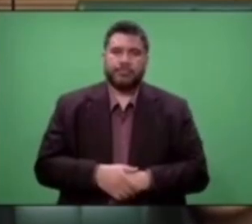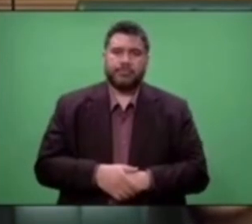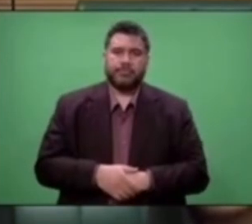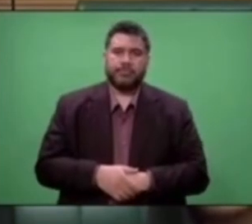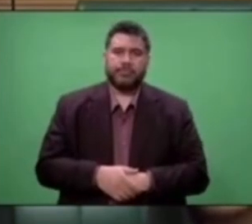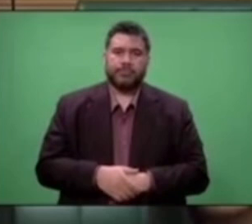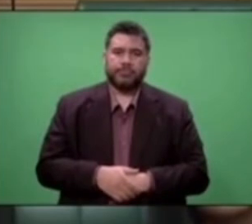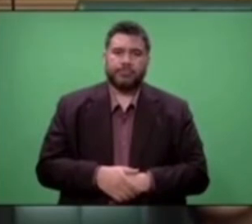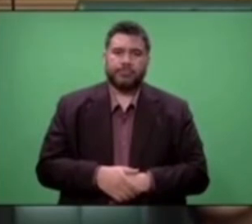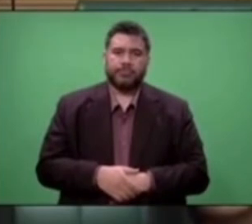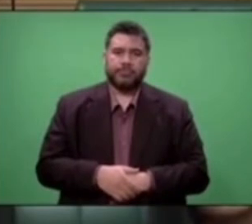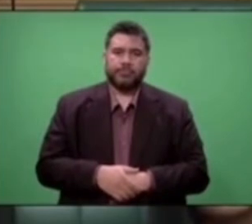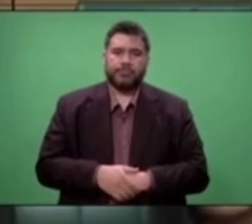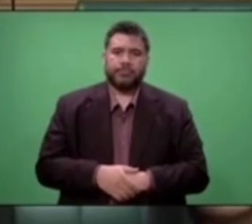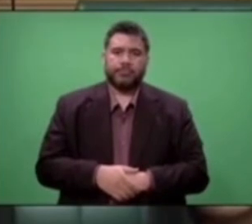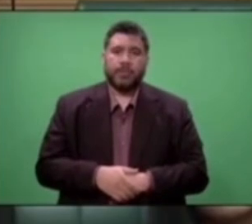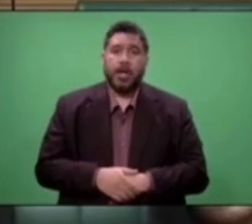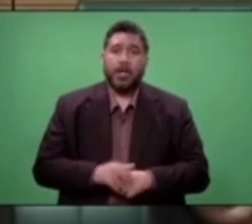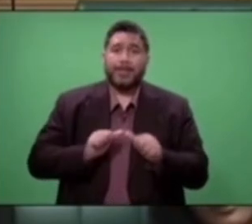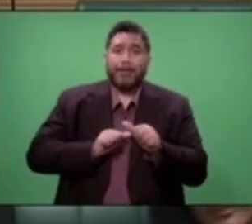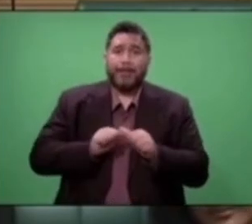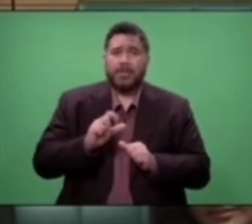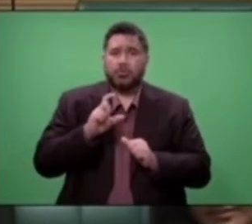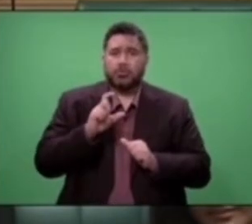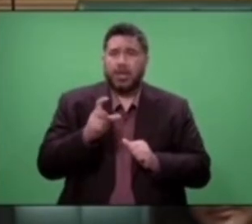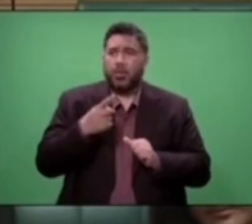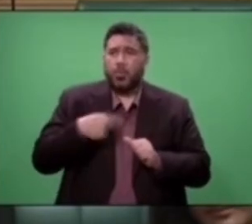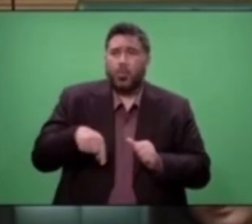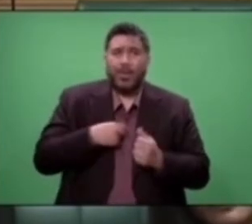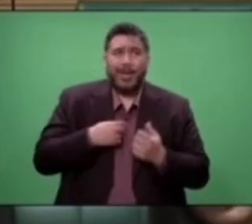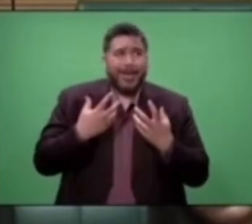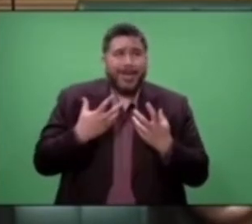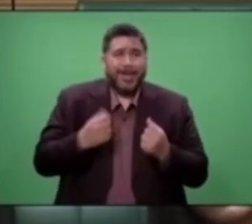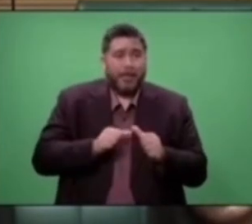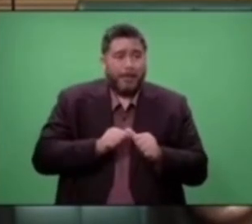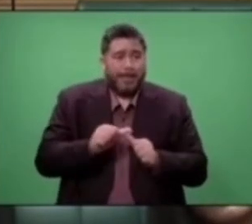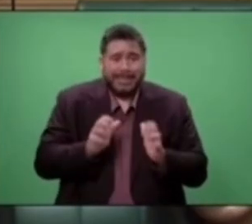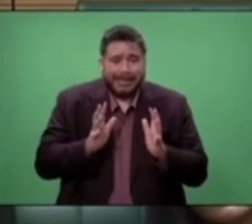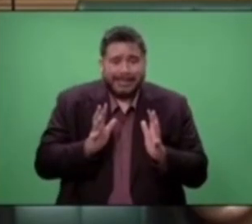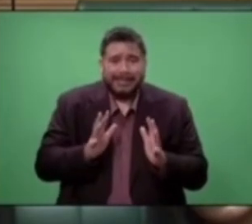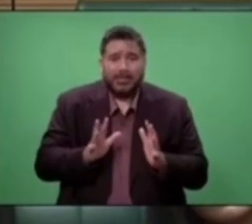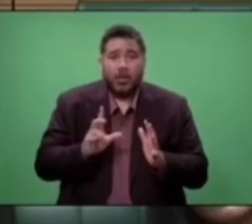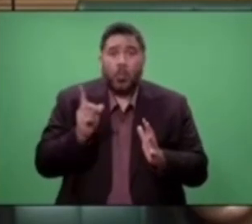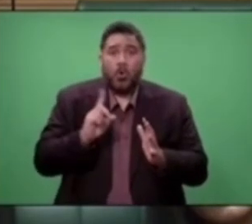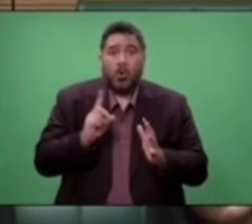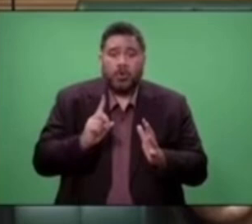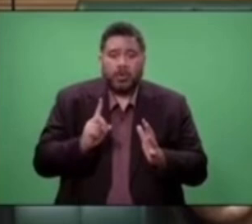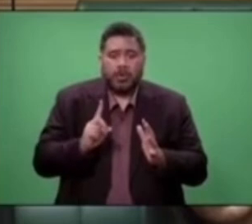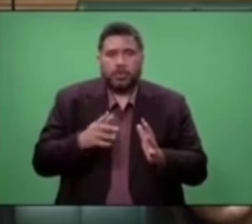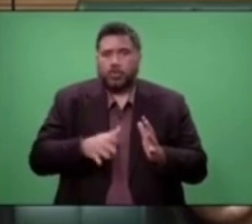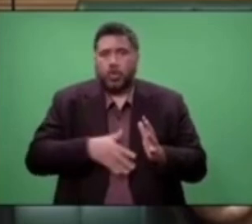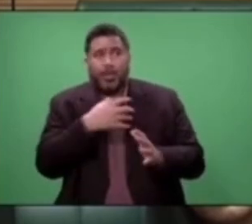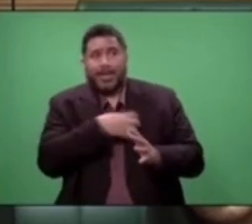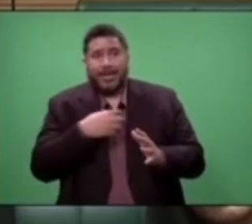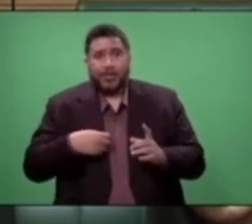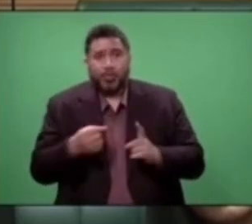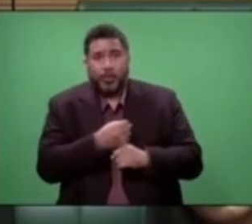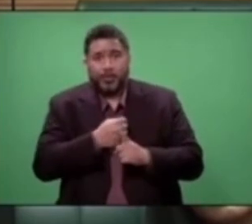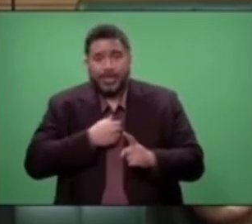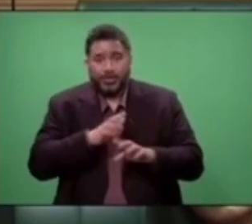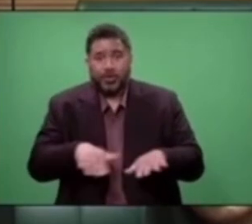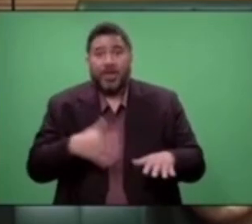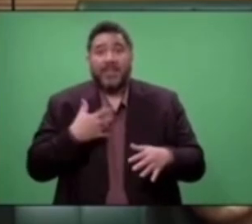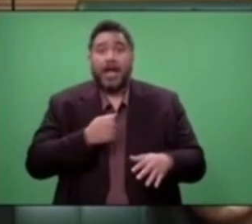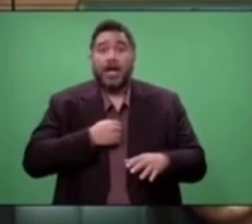The best chance we have of protecting our tamariki from state abuse is to keep them out of it in the first place. Our